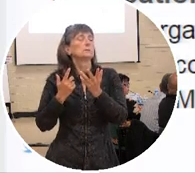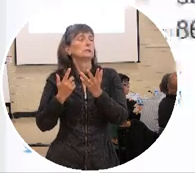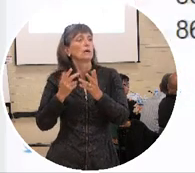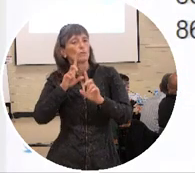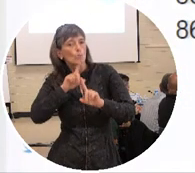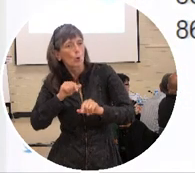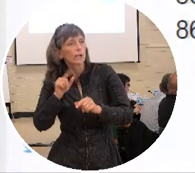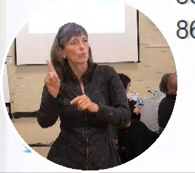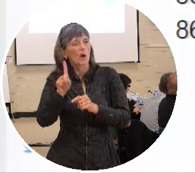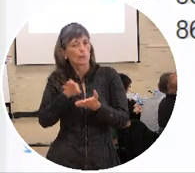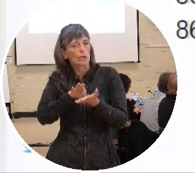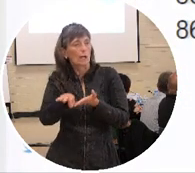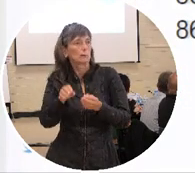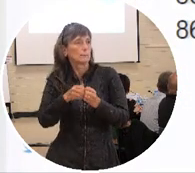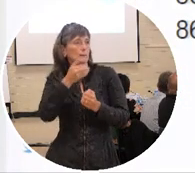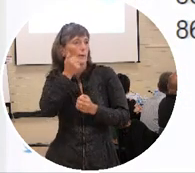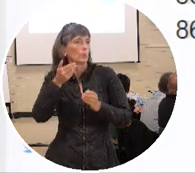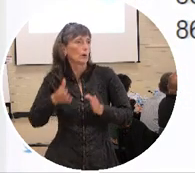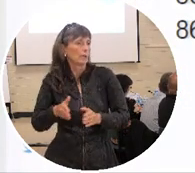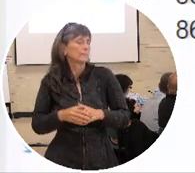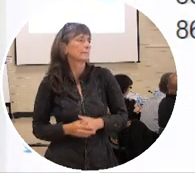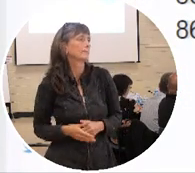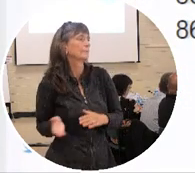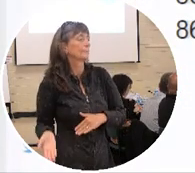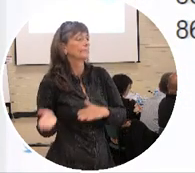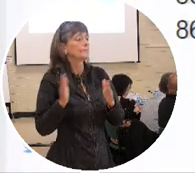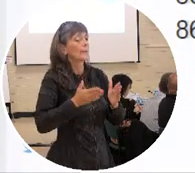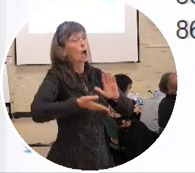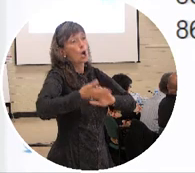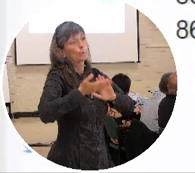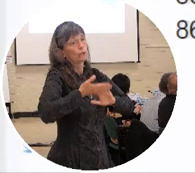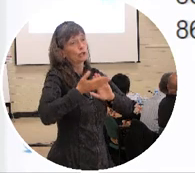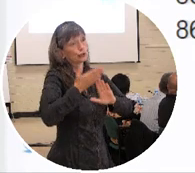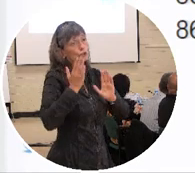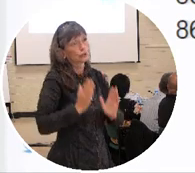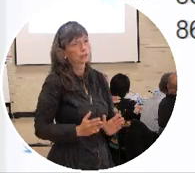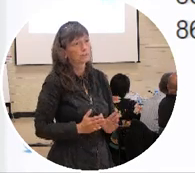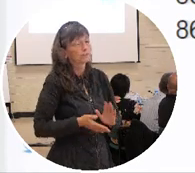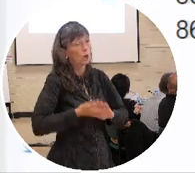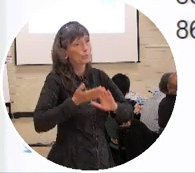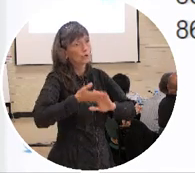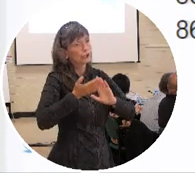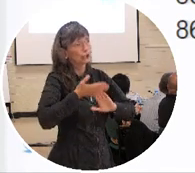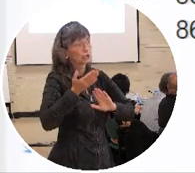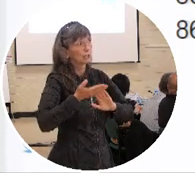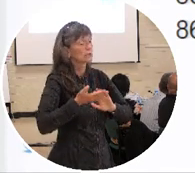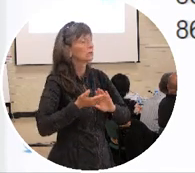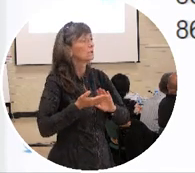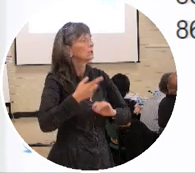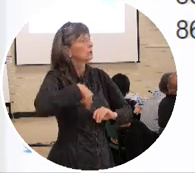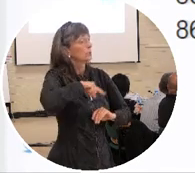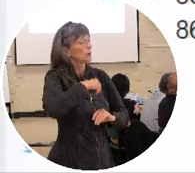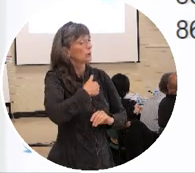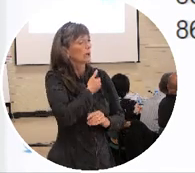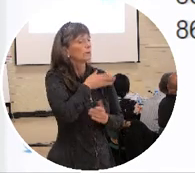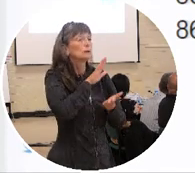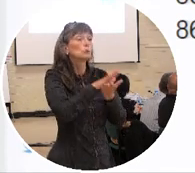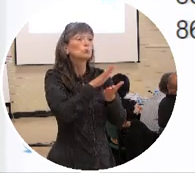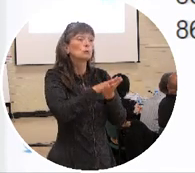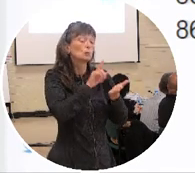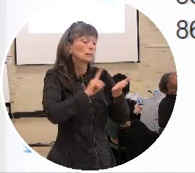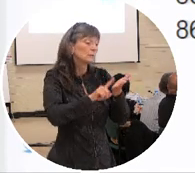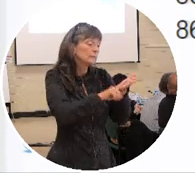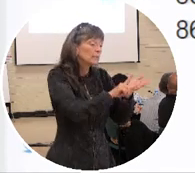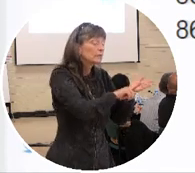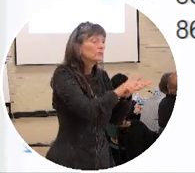reporting. In the operations domain, we have the school inspection enterprise